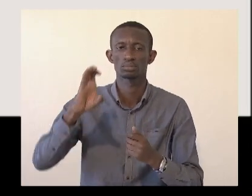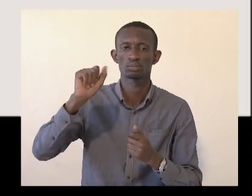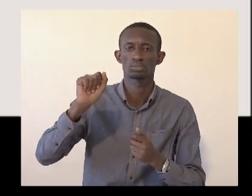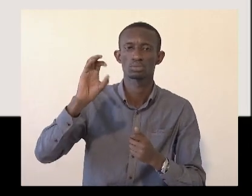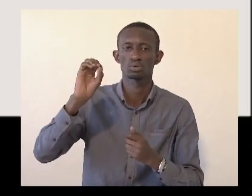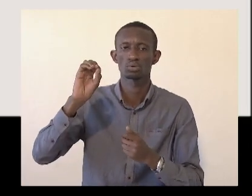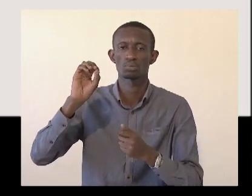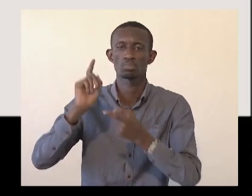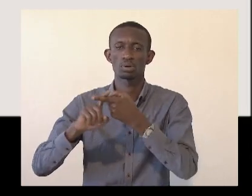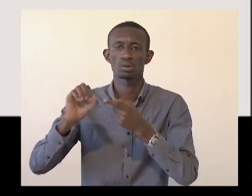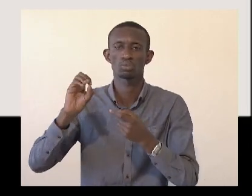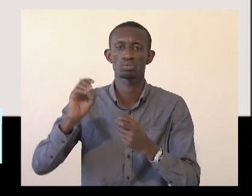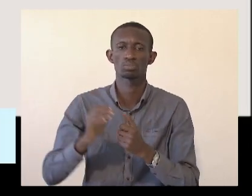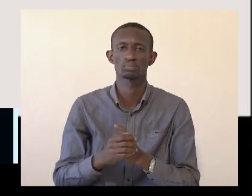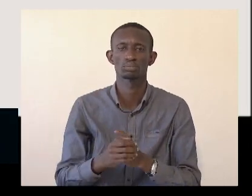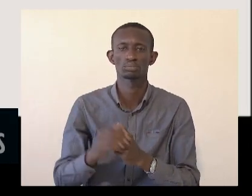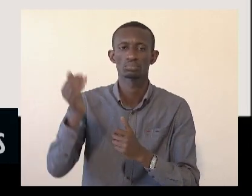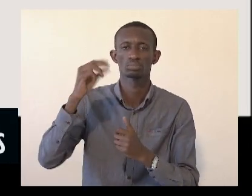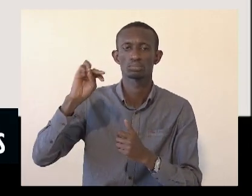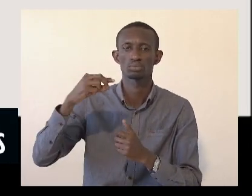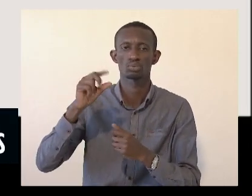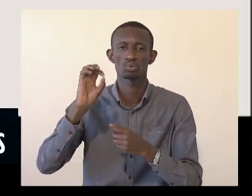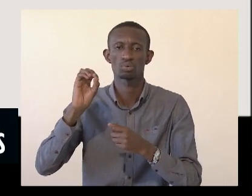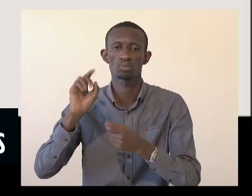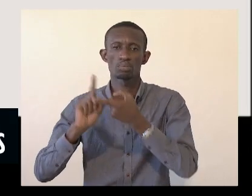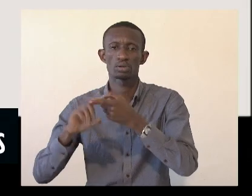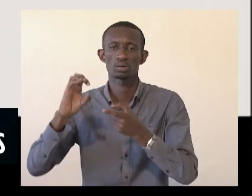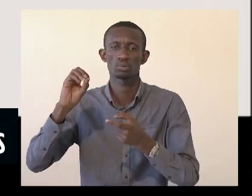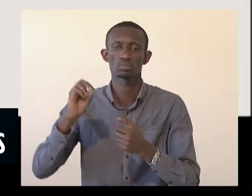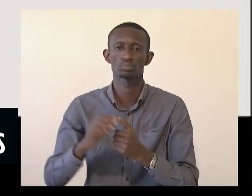carbon dioxide. And we have